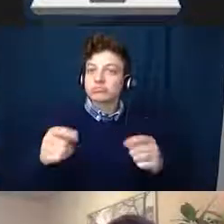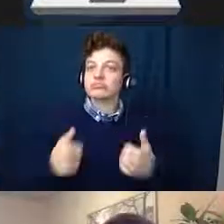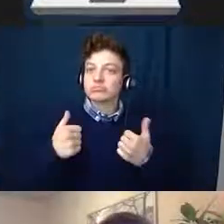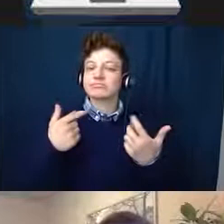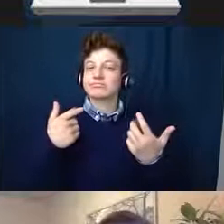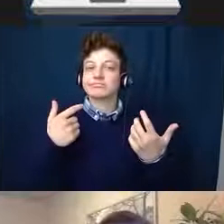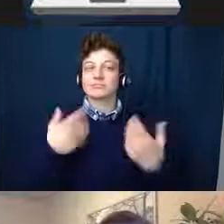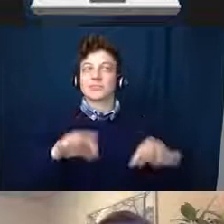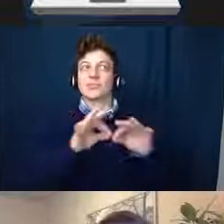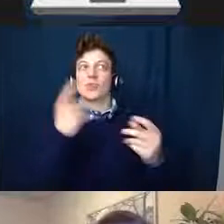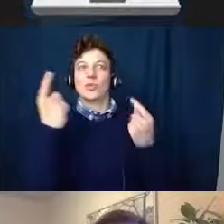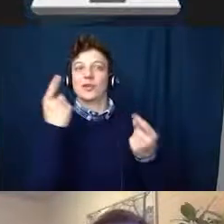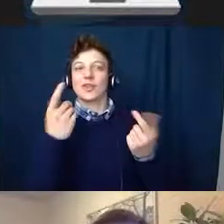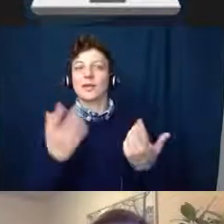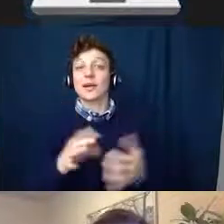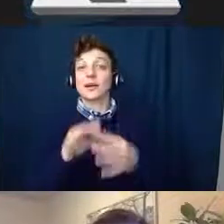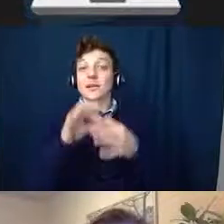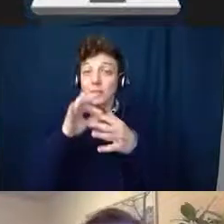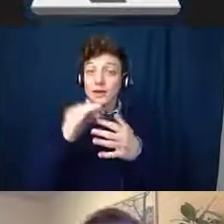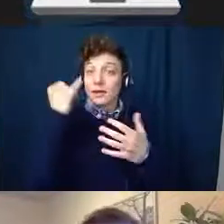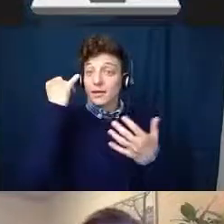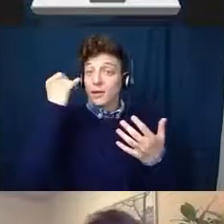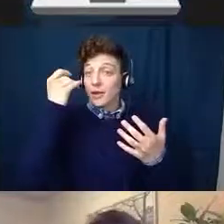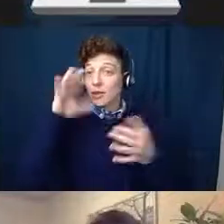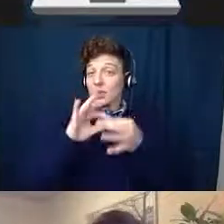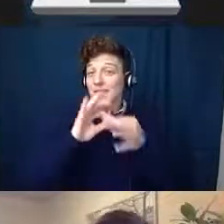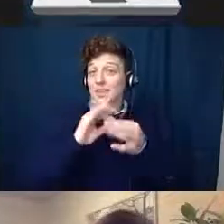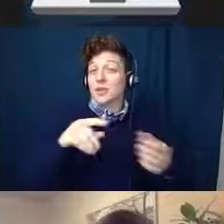about, especially in the context of maybe some stigma reduction.